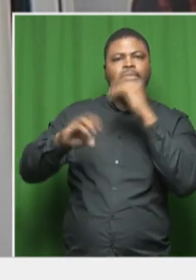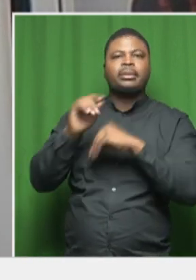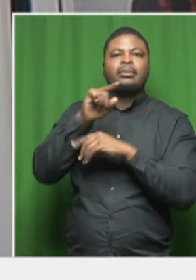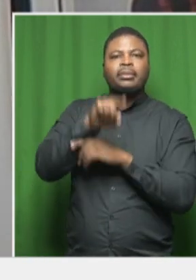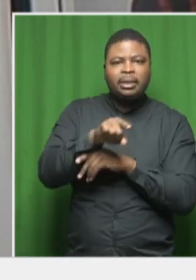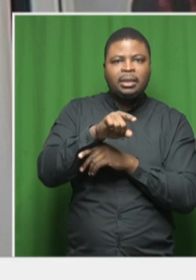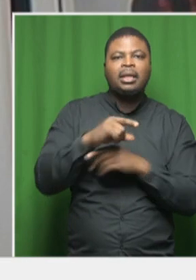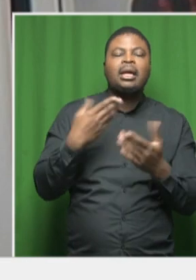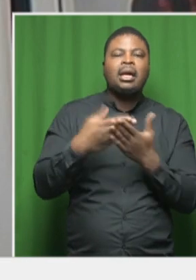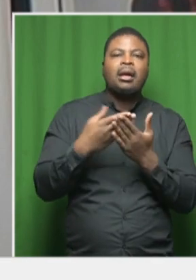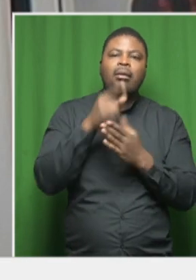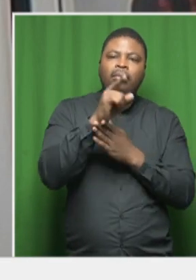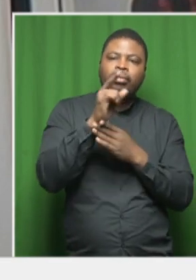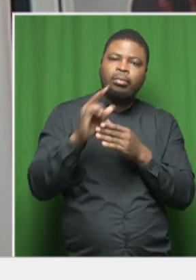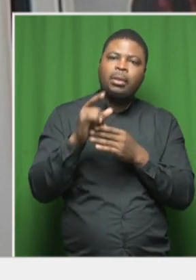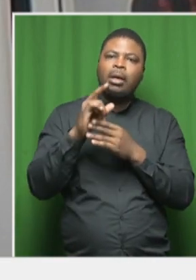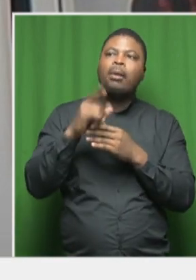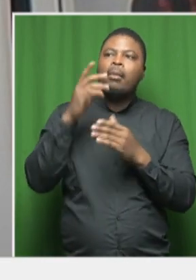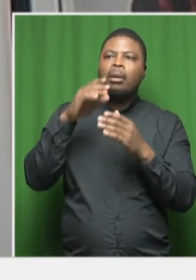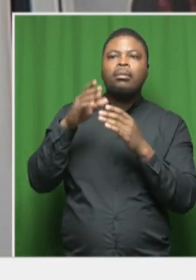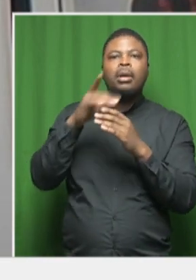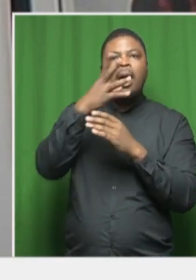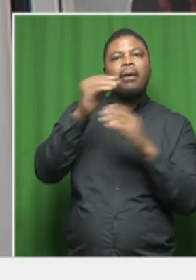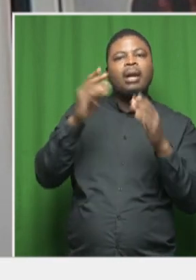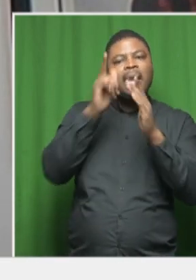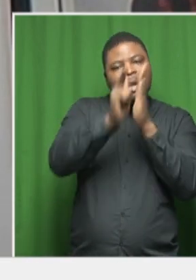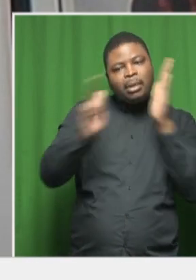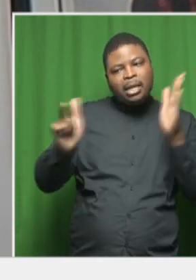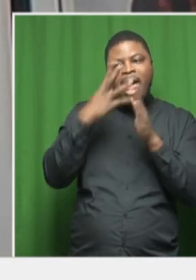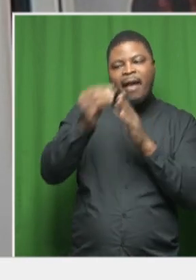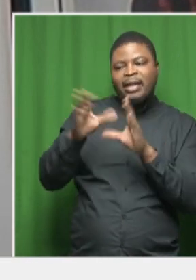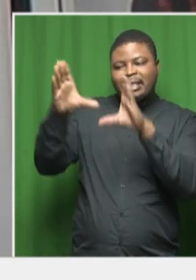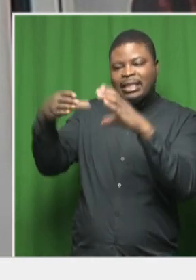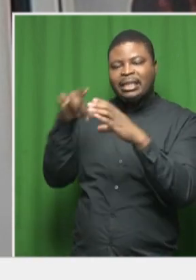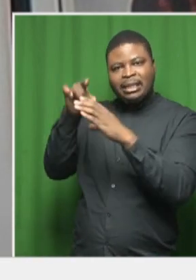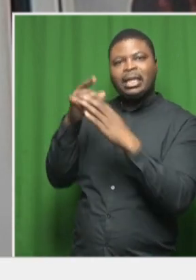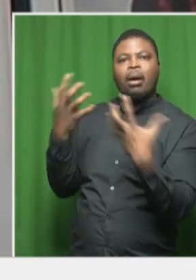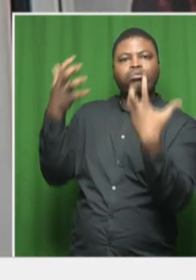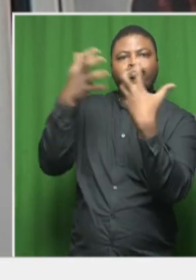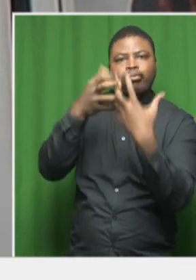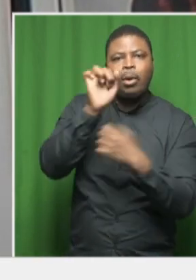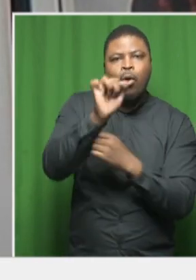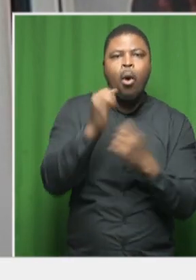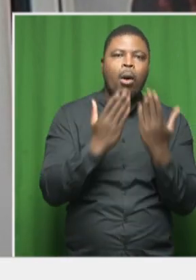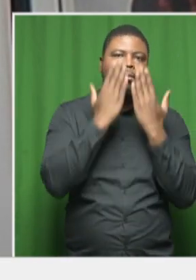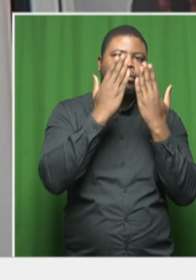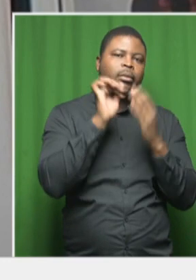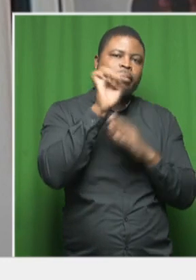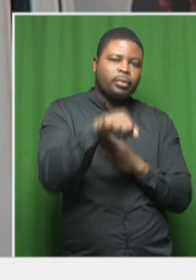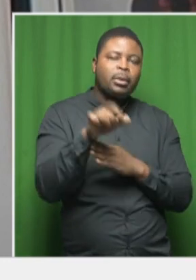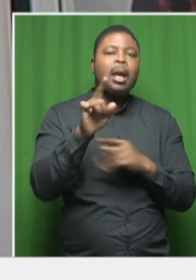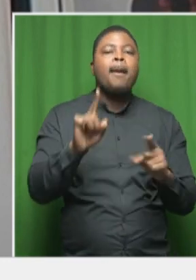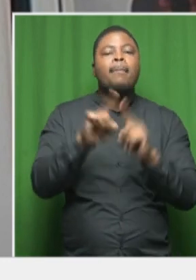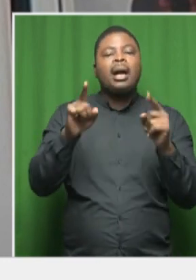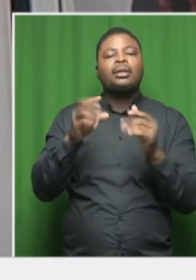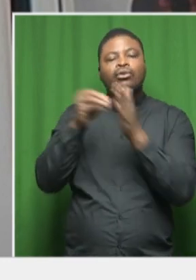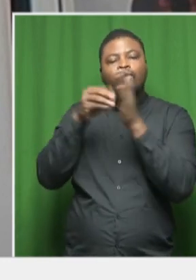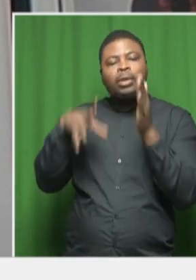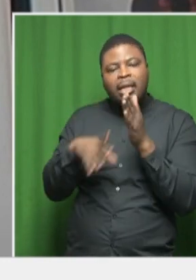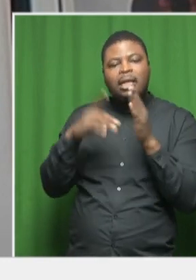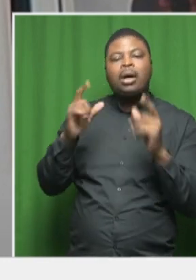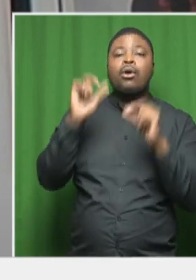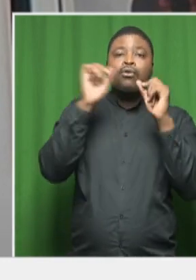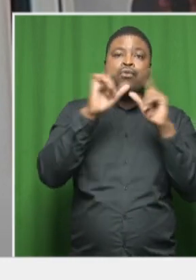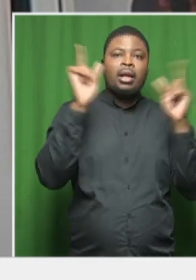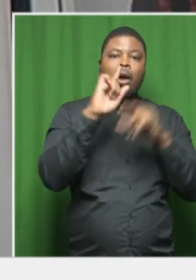that's related to your courses. I think what students don't often realize is their essays, for example, or